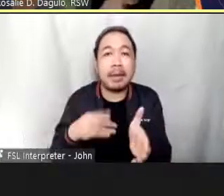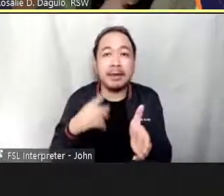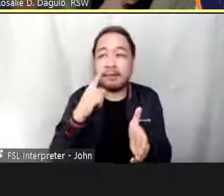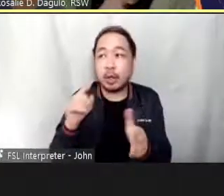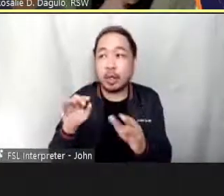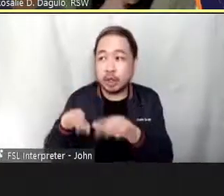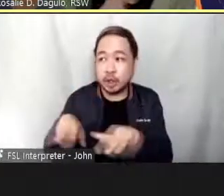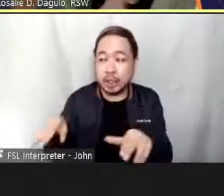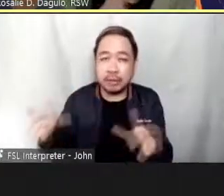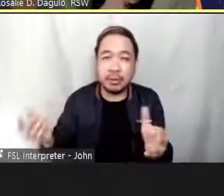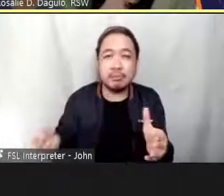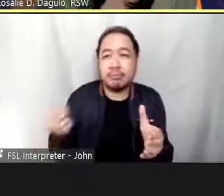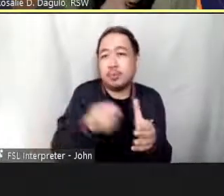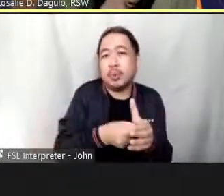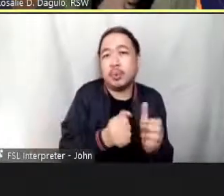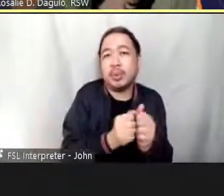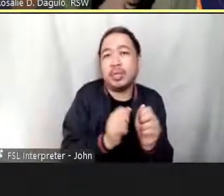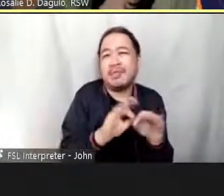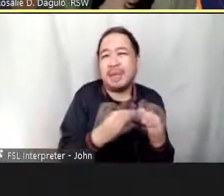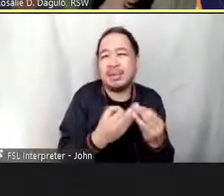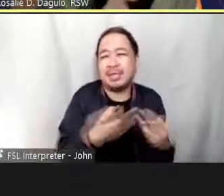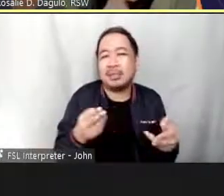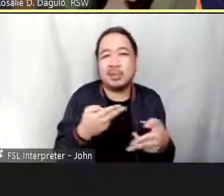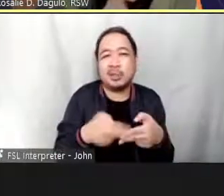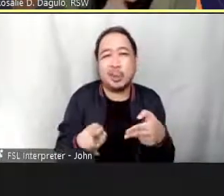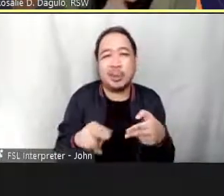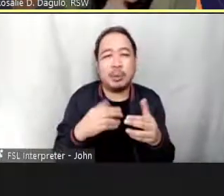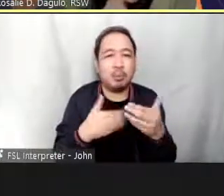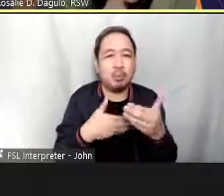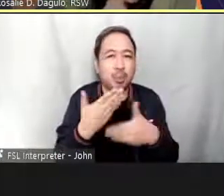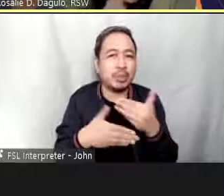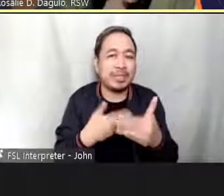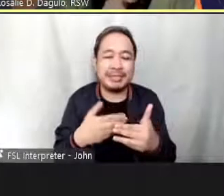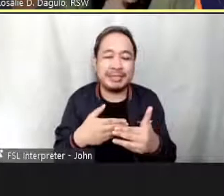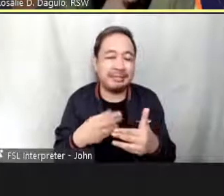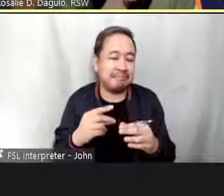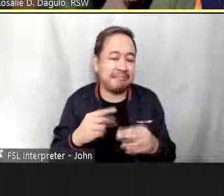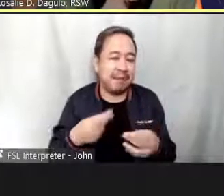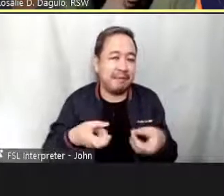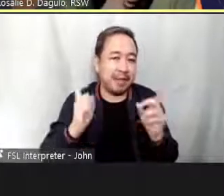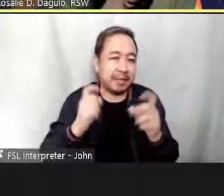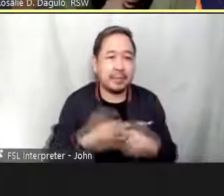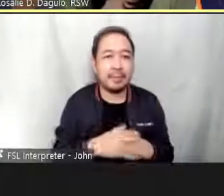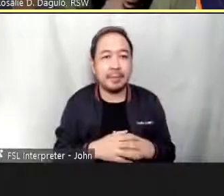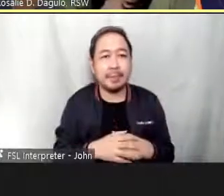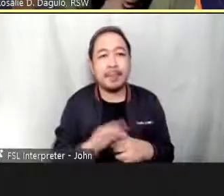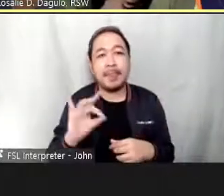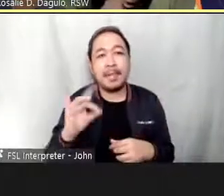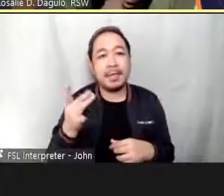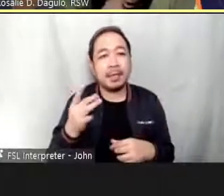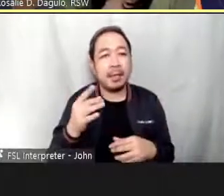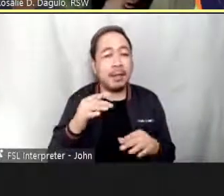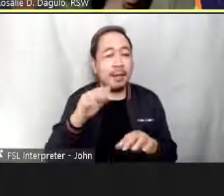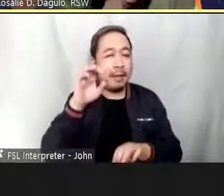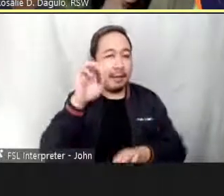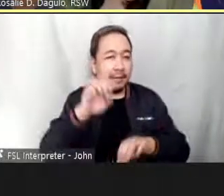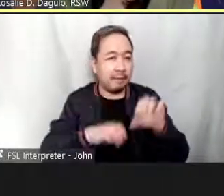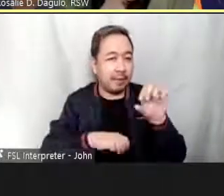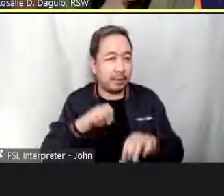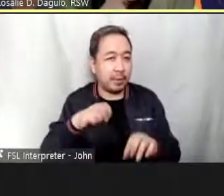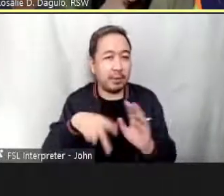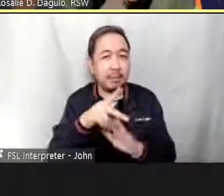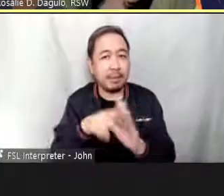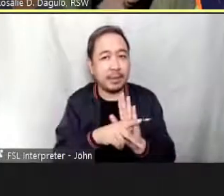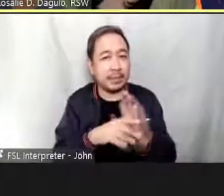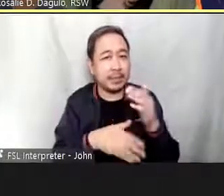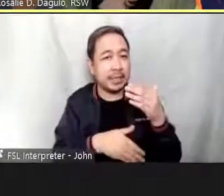shorten the process. The 8th recommendation I'm making, evaluate the policies and procedures